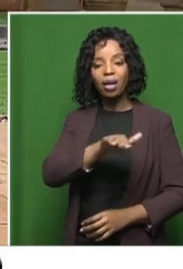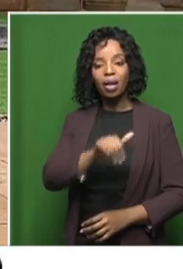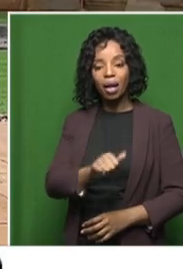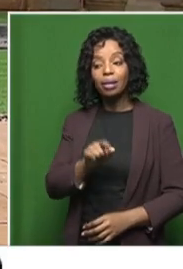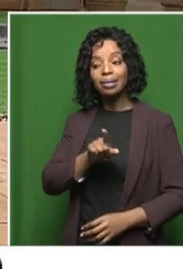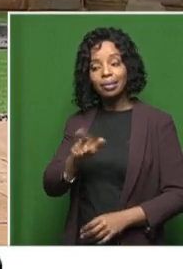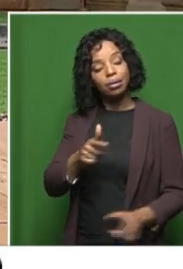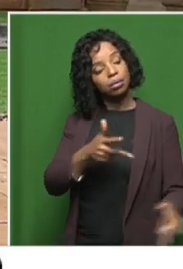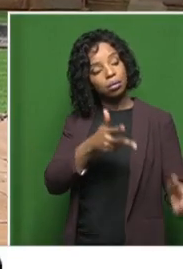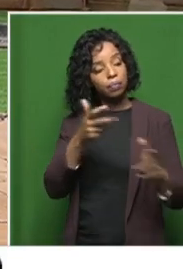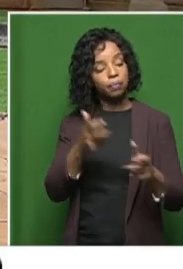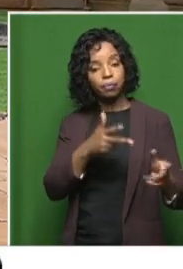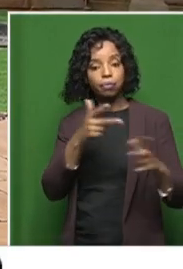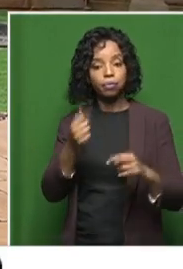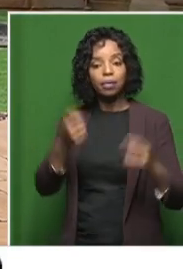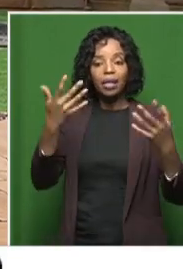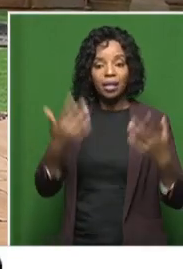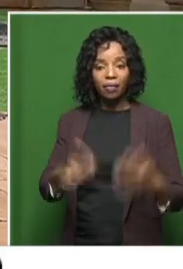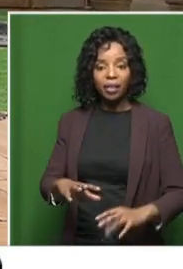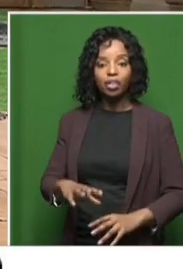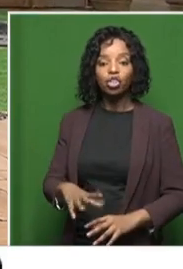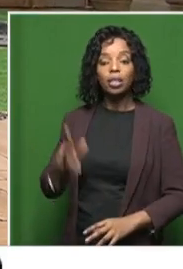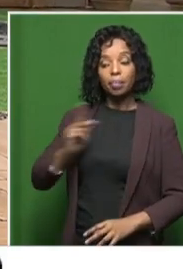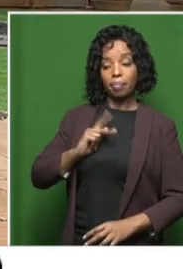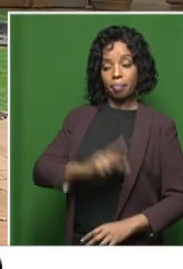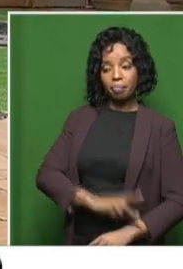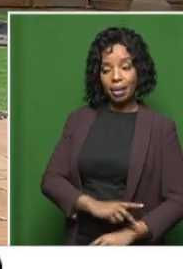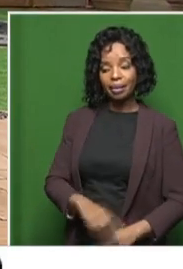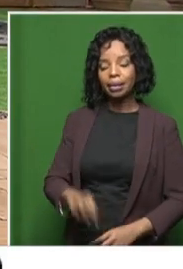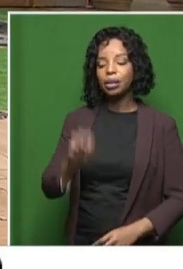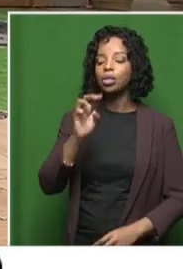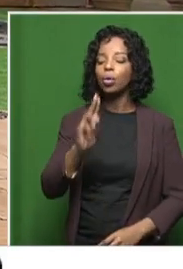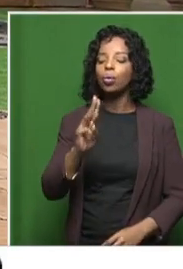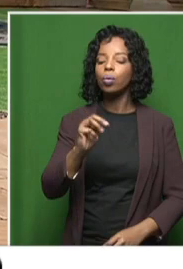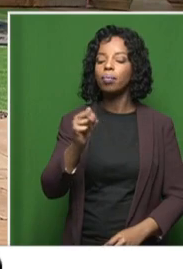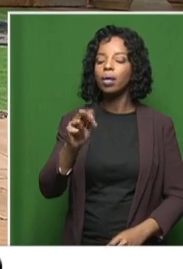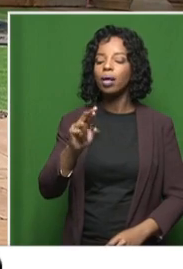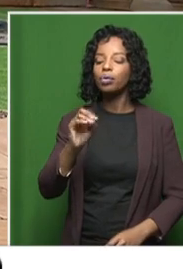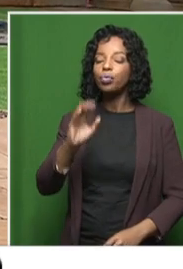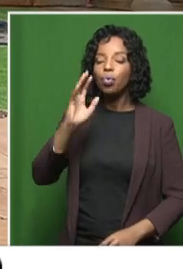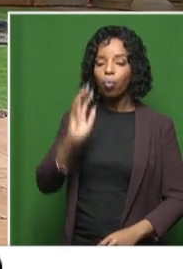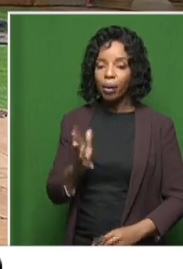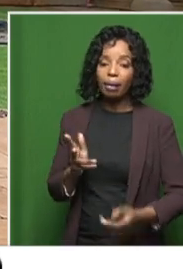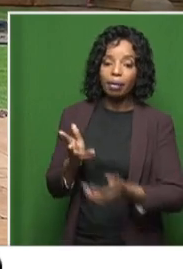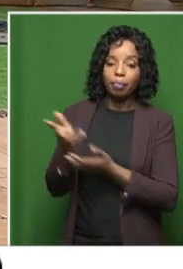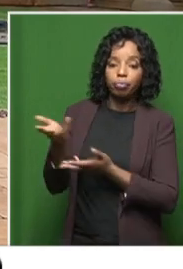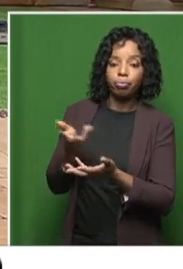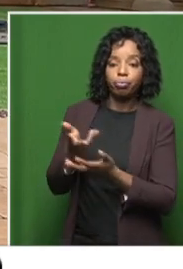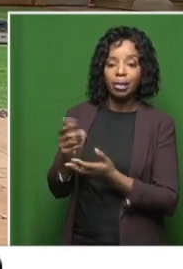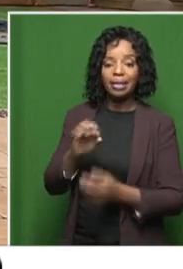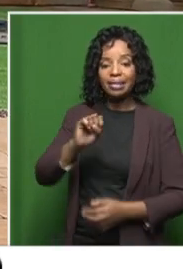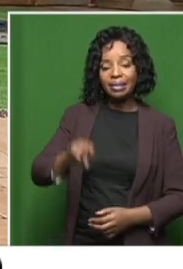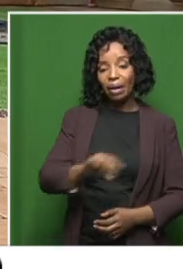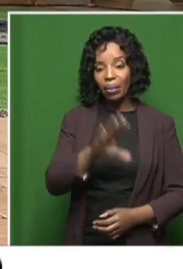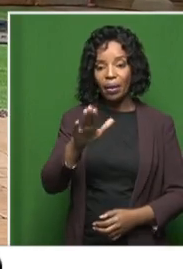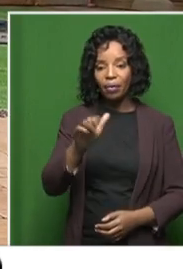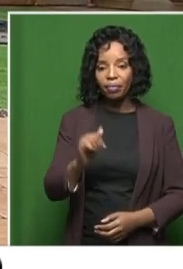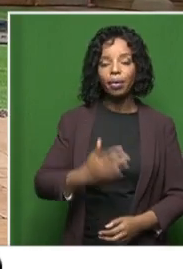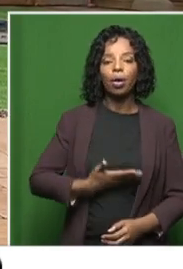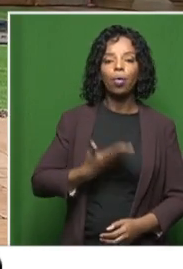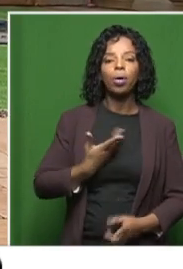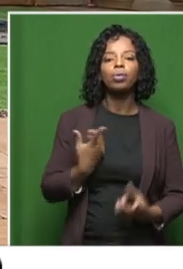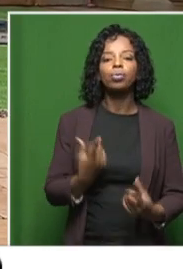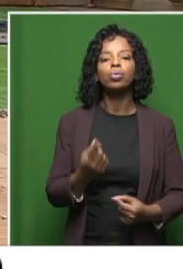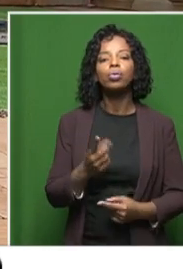President Embaló, but also the issue of oil. South Africa wants to explore its own offshore